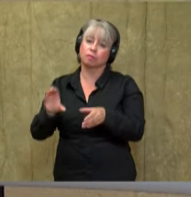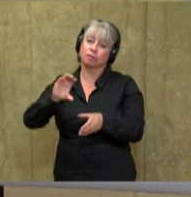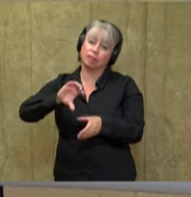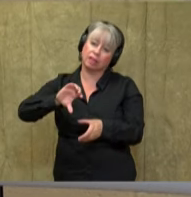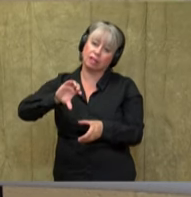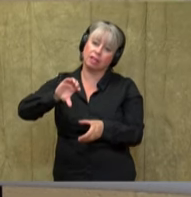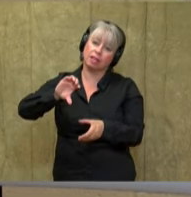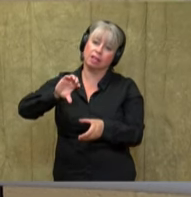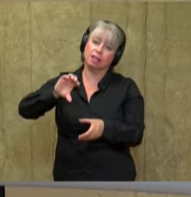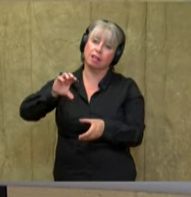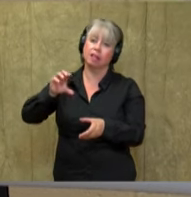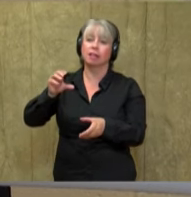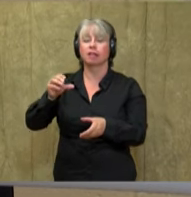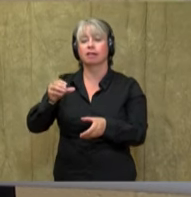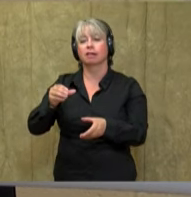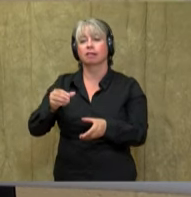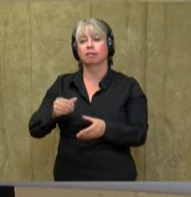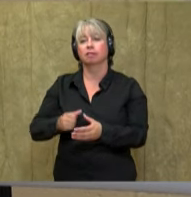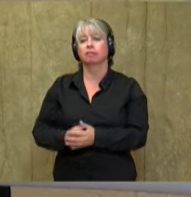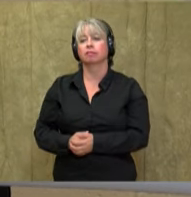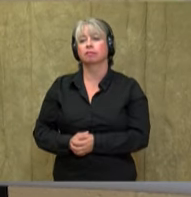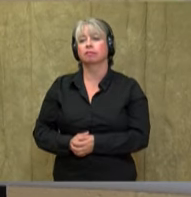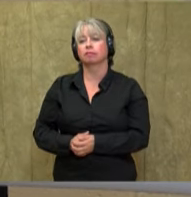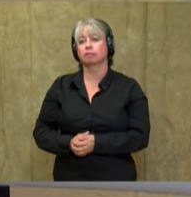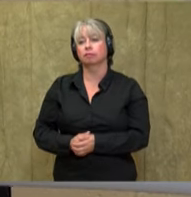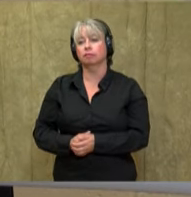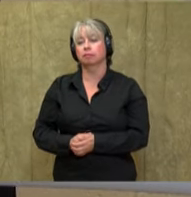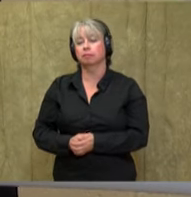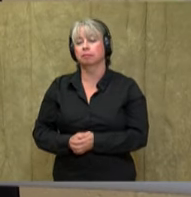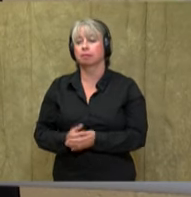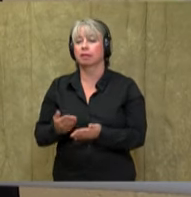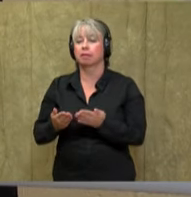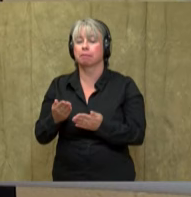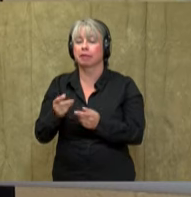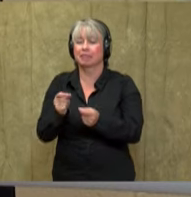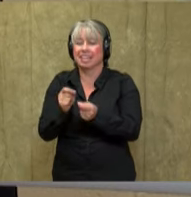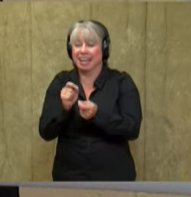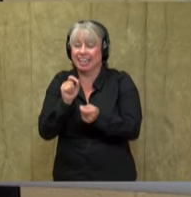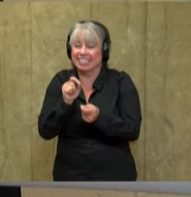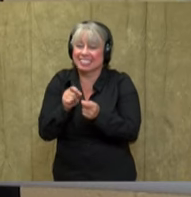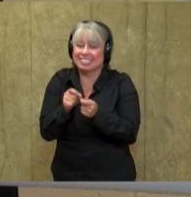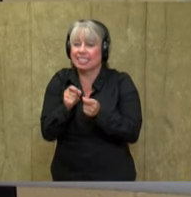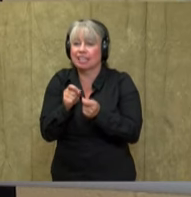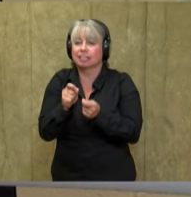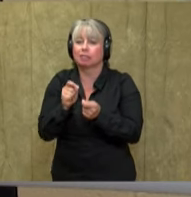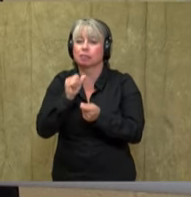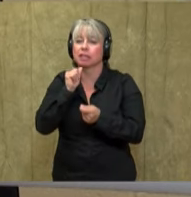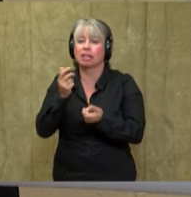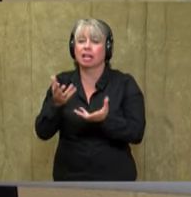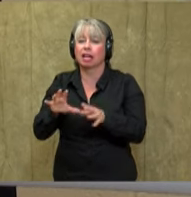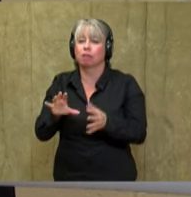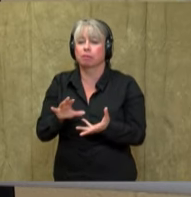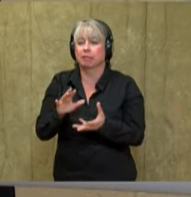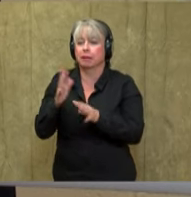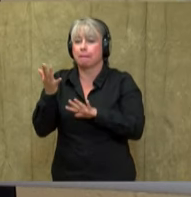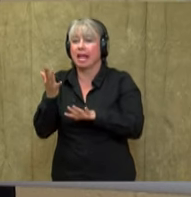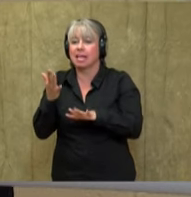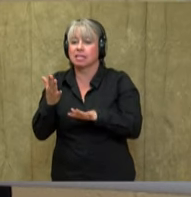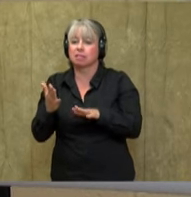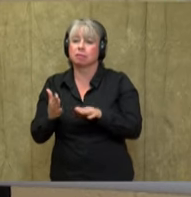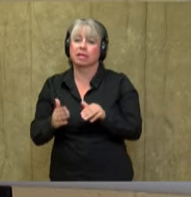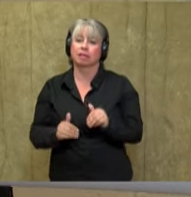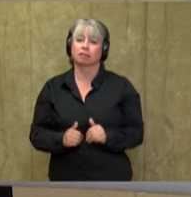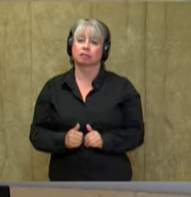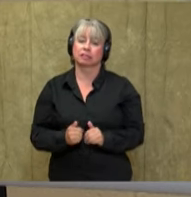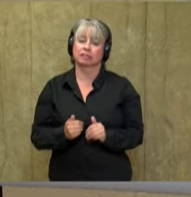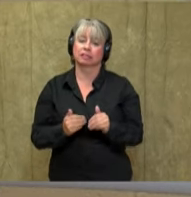And right to the rim. And it may not be exactly, I'm trying not to make a mess, but it's going to be really close.